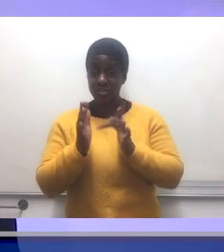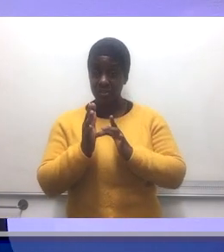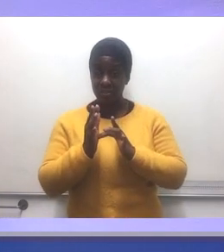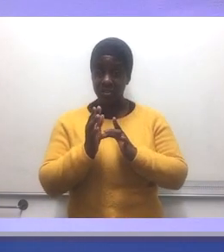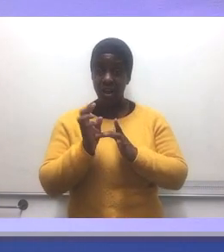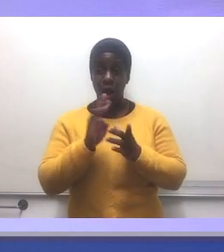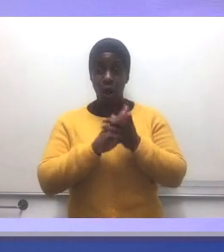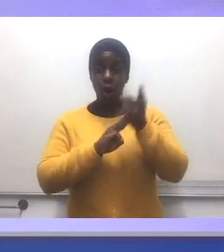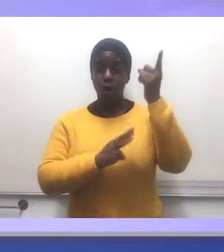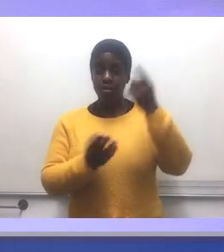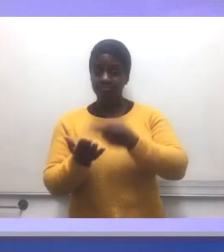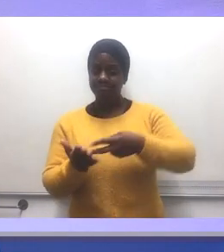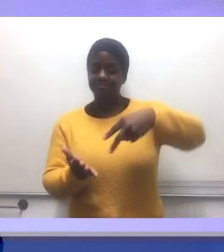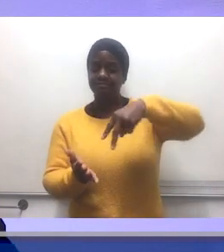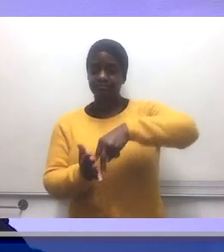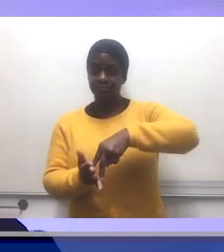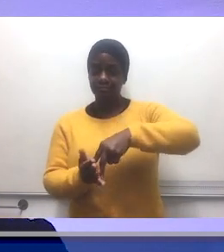God raised up,